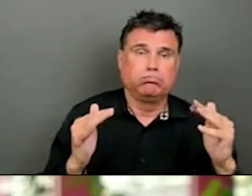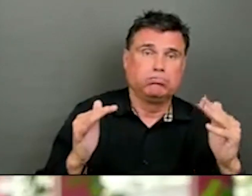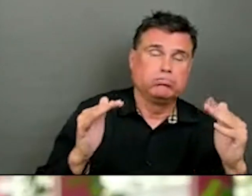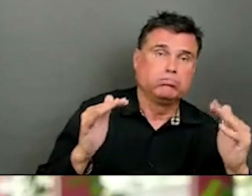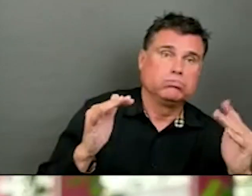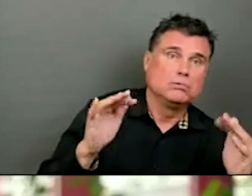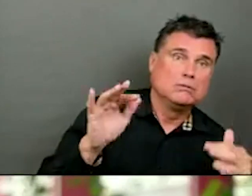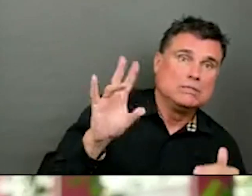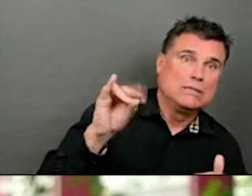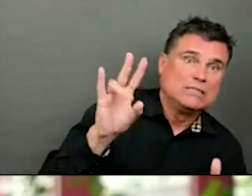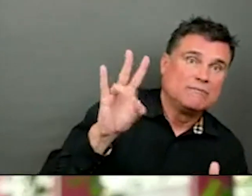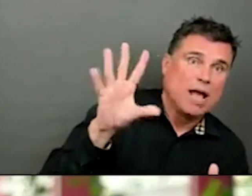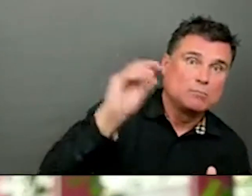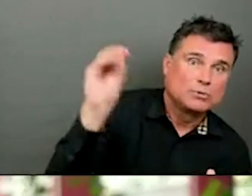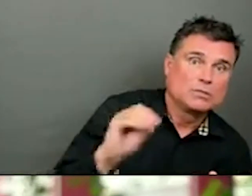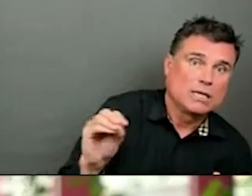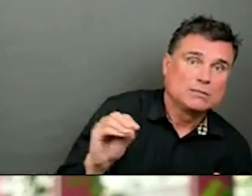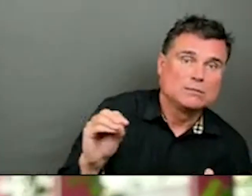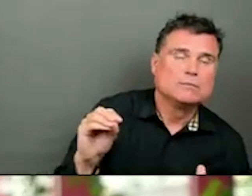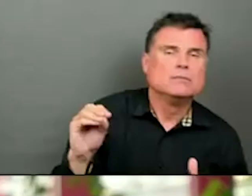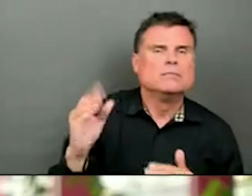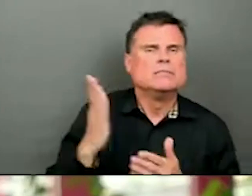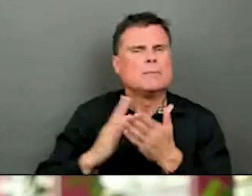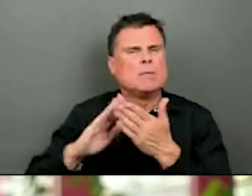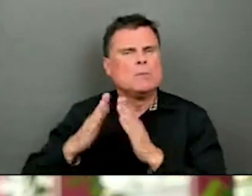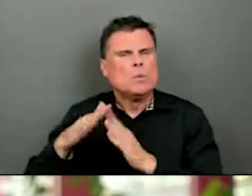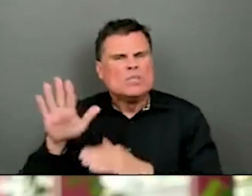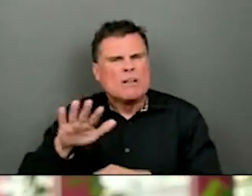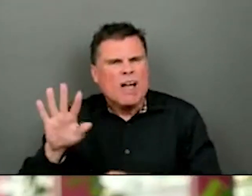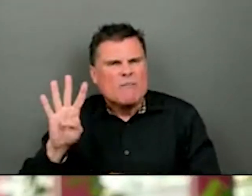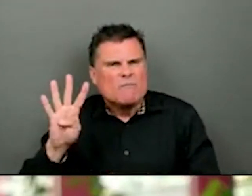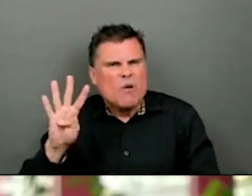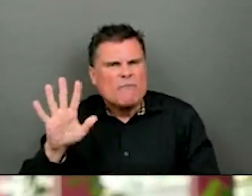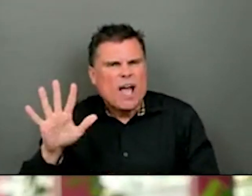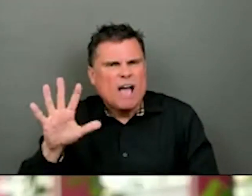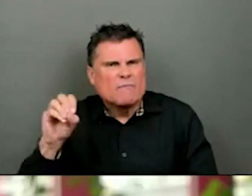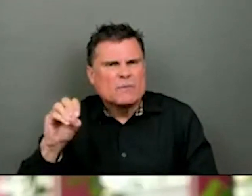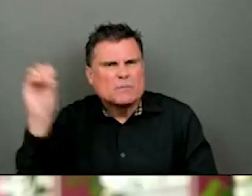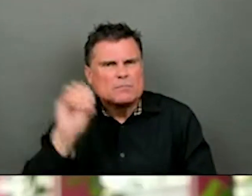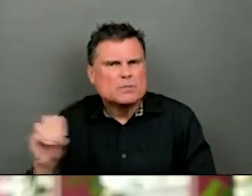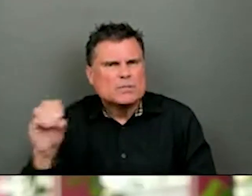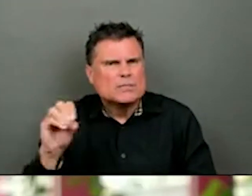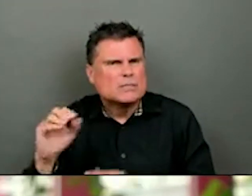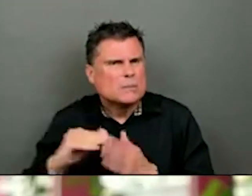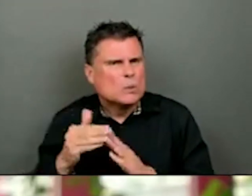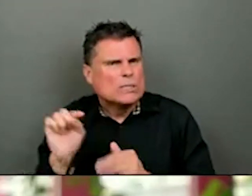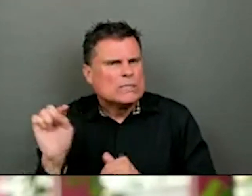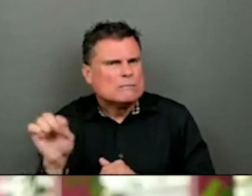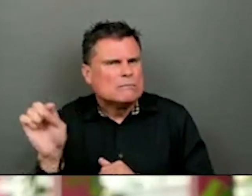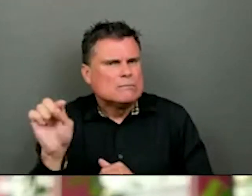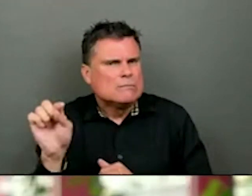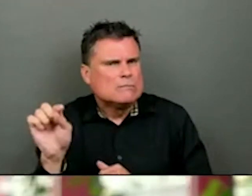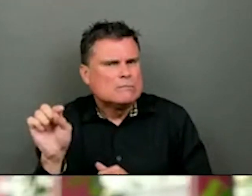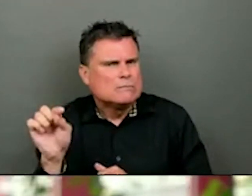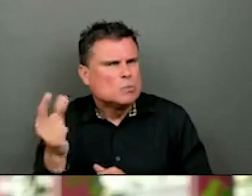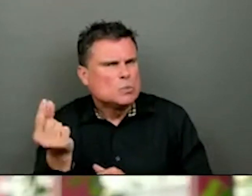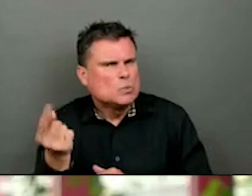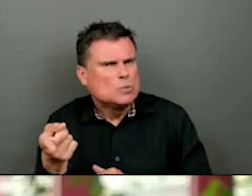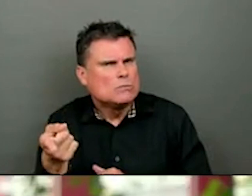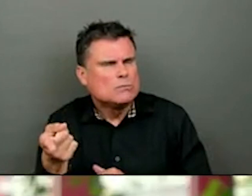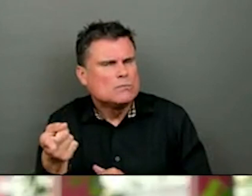are less, more at about, say, 45-50%. And my question is there any